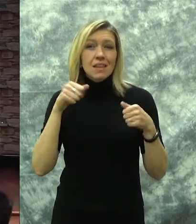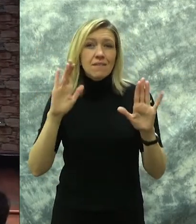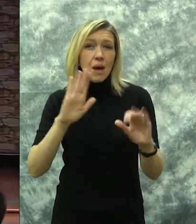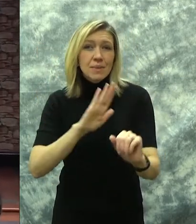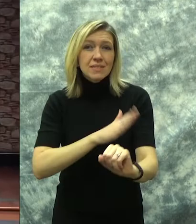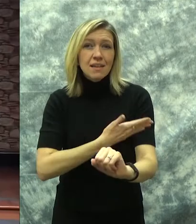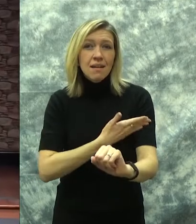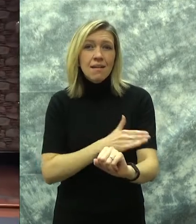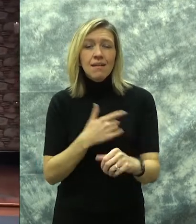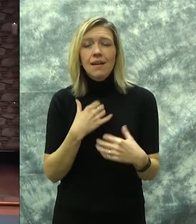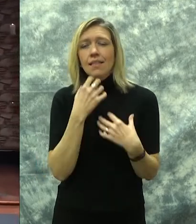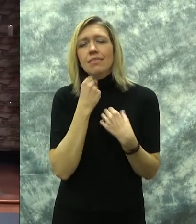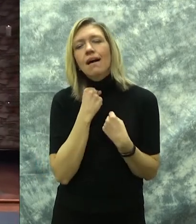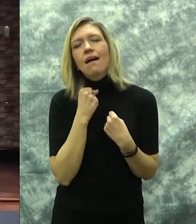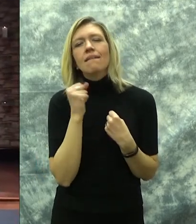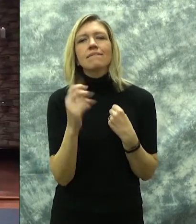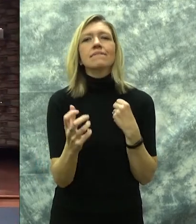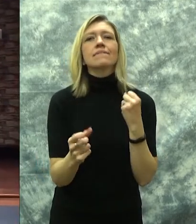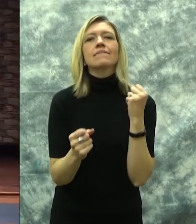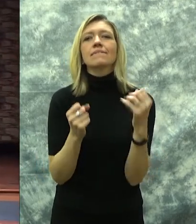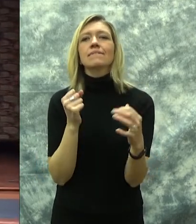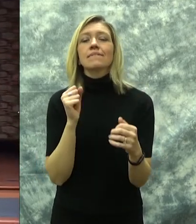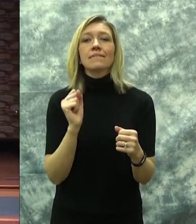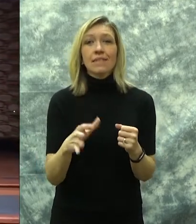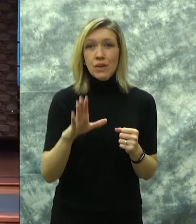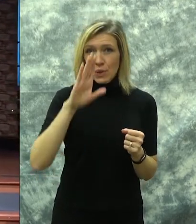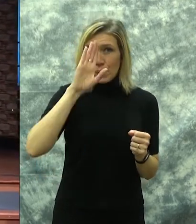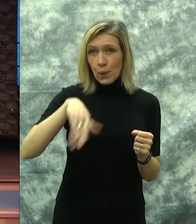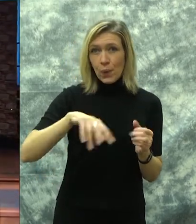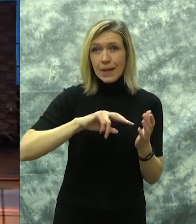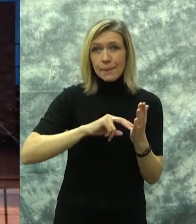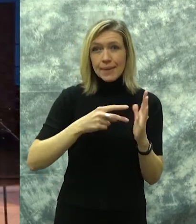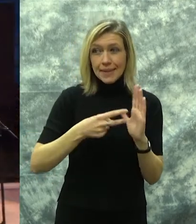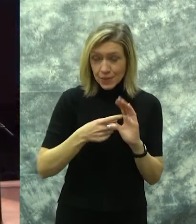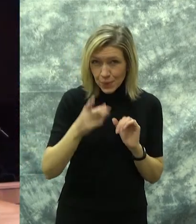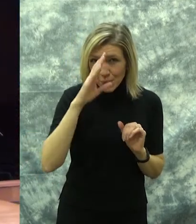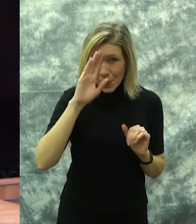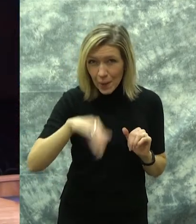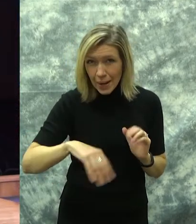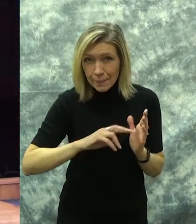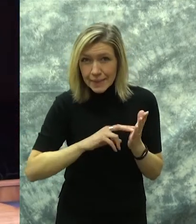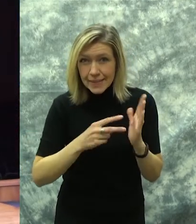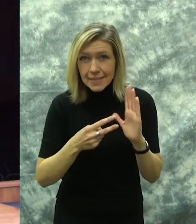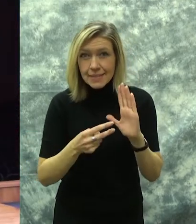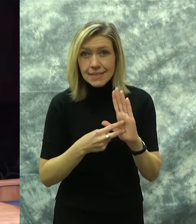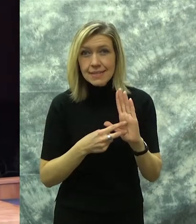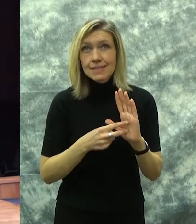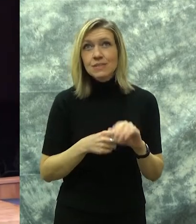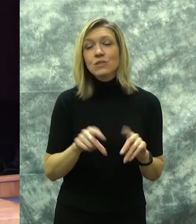I love to sing? You know what I mean, you know what I mean.